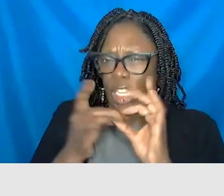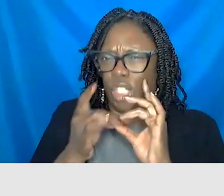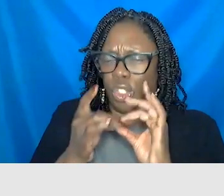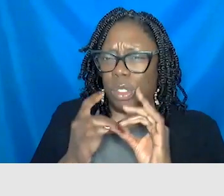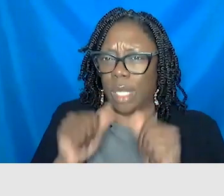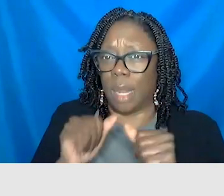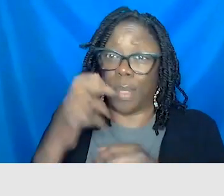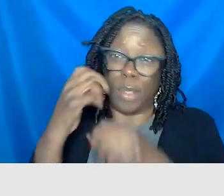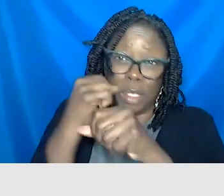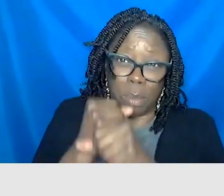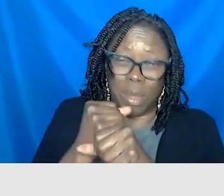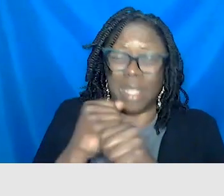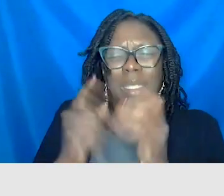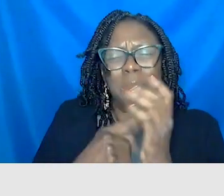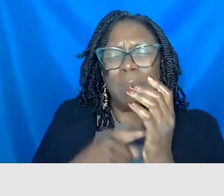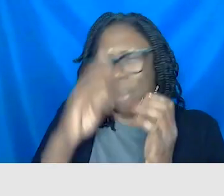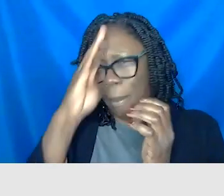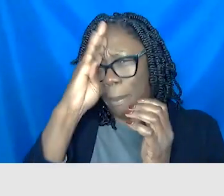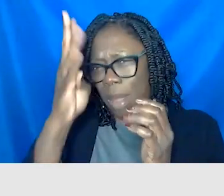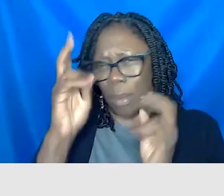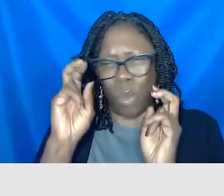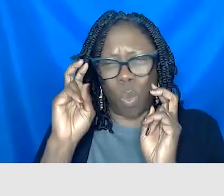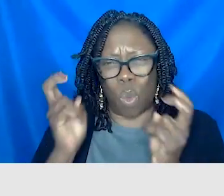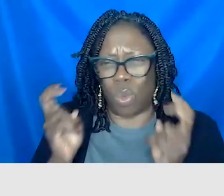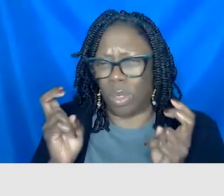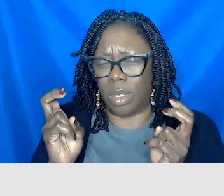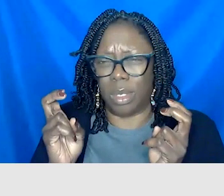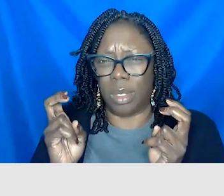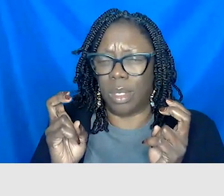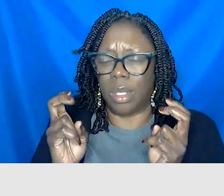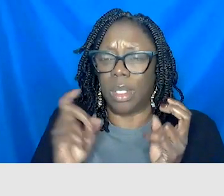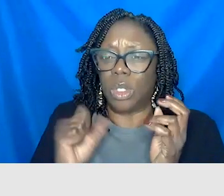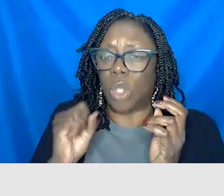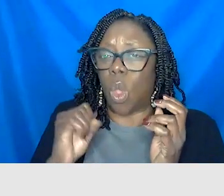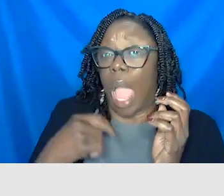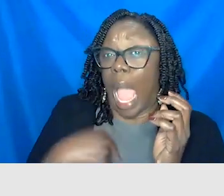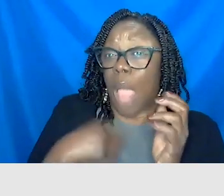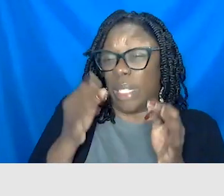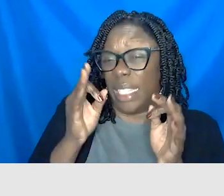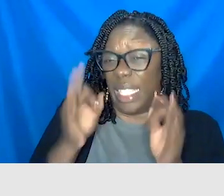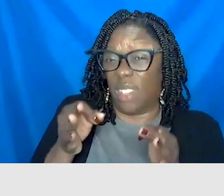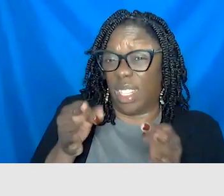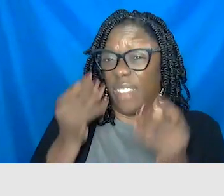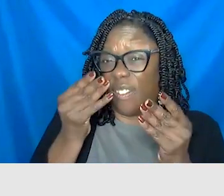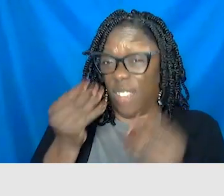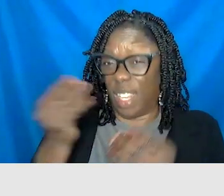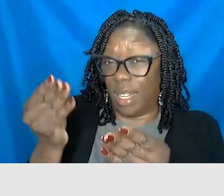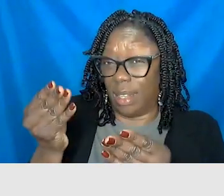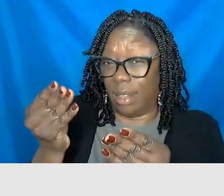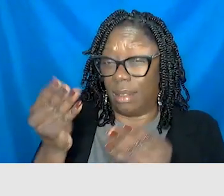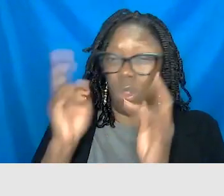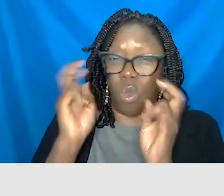have made up quotes and they don't quite, I would definitely feed it in the article.